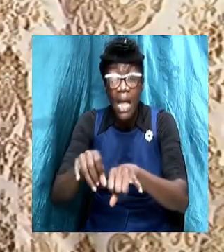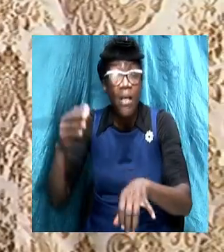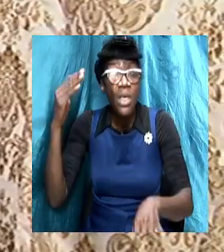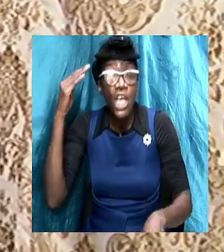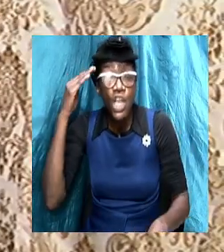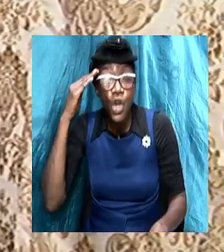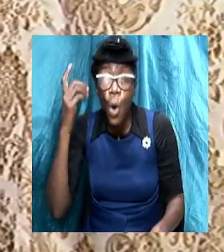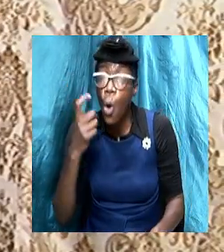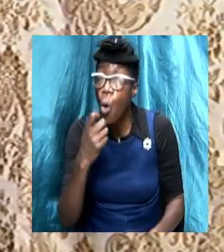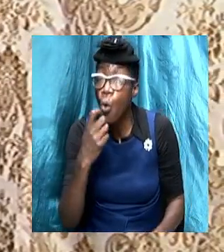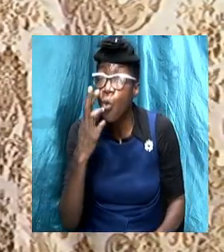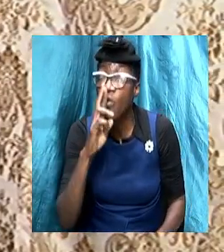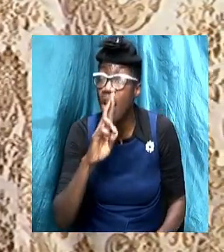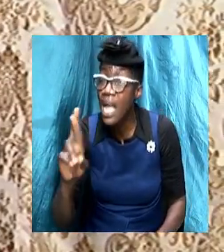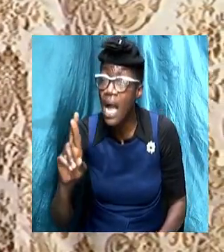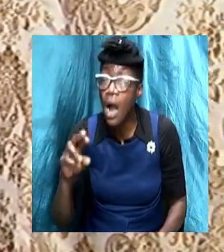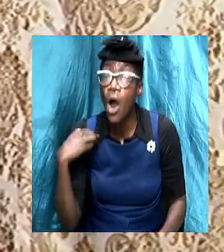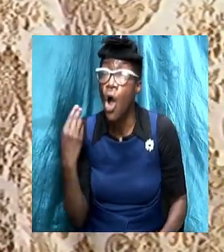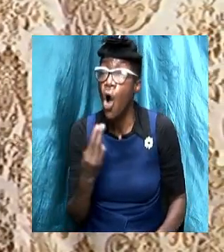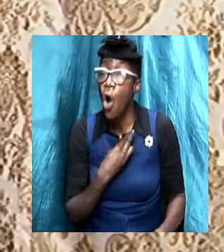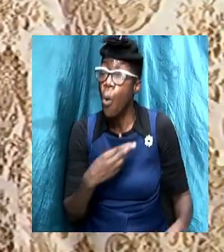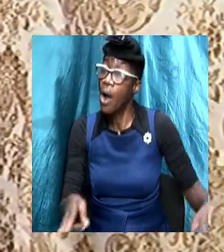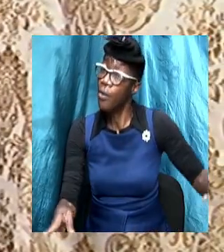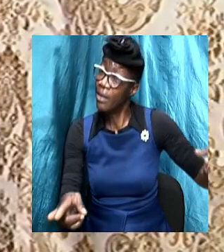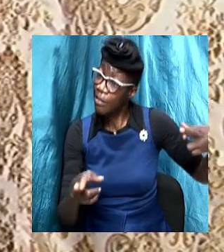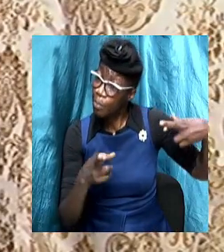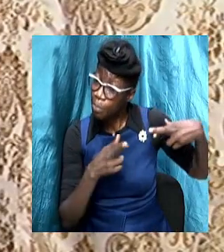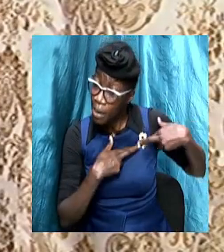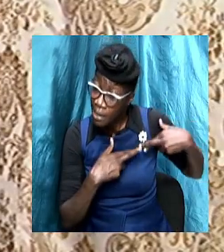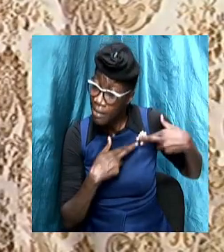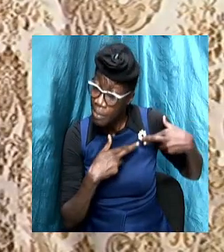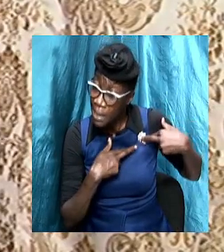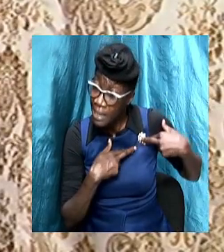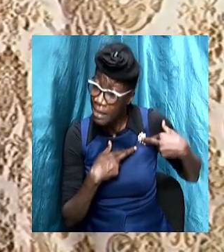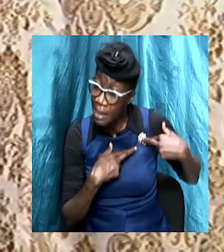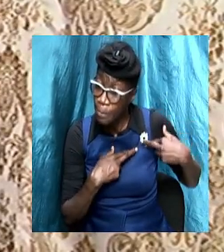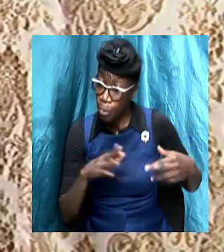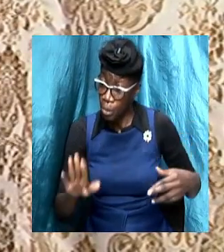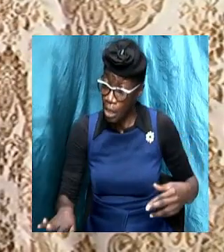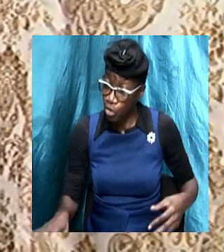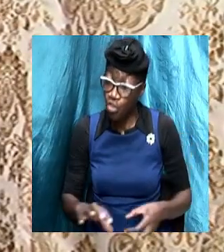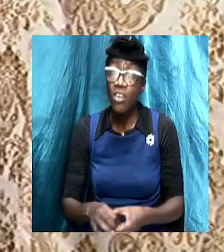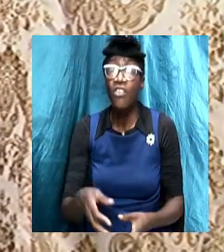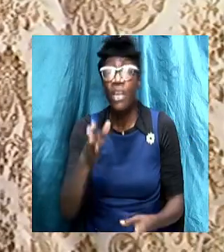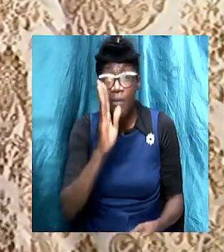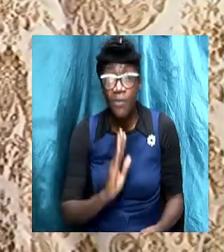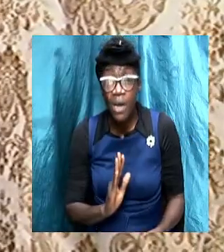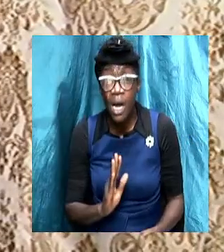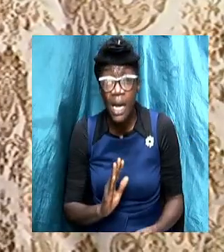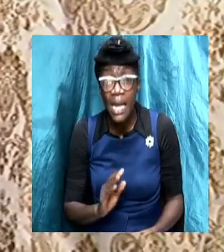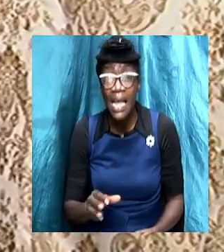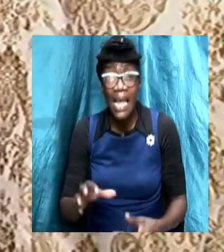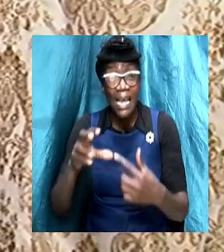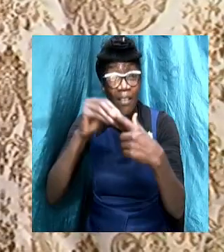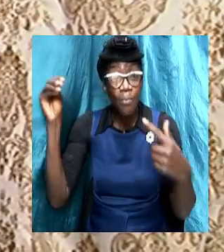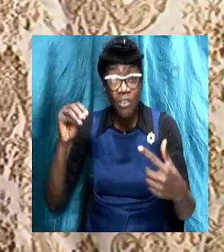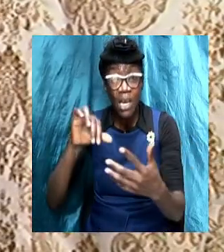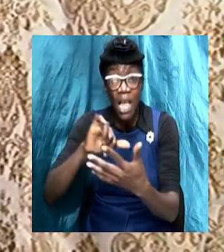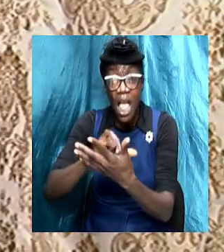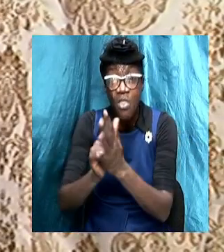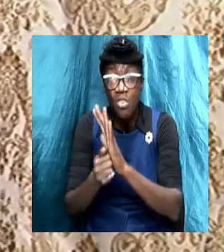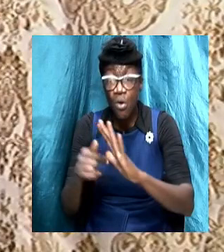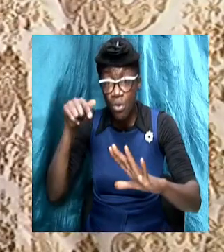It's our key responsibility as children of God. Amen. Especially those who have been in Zion for a